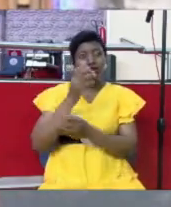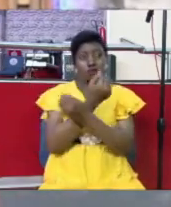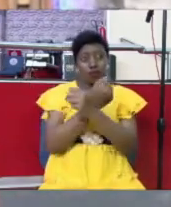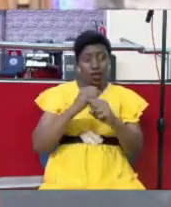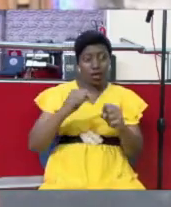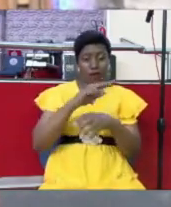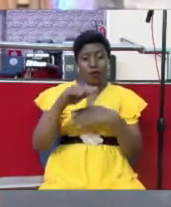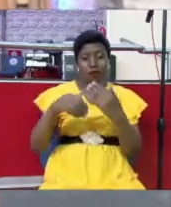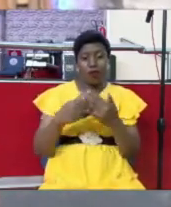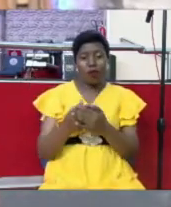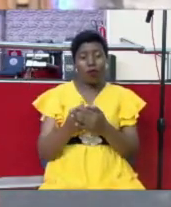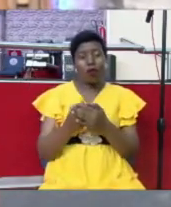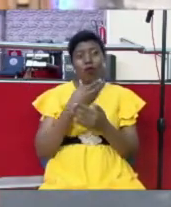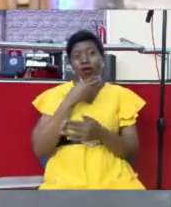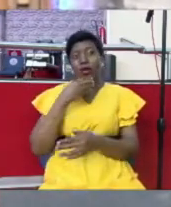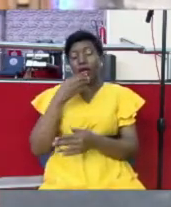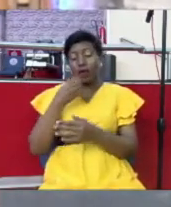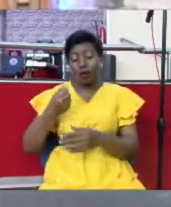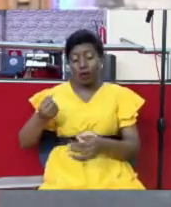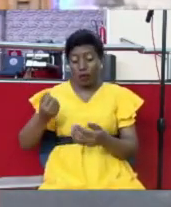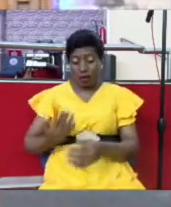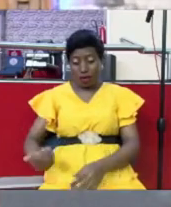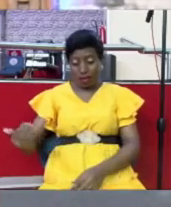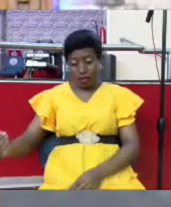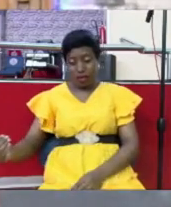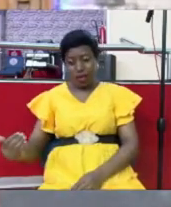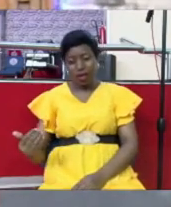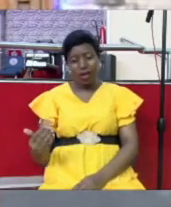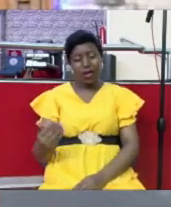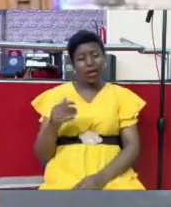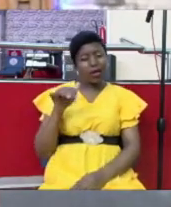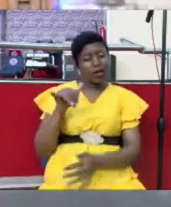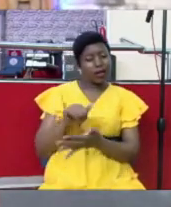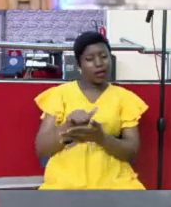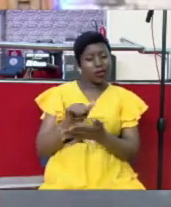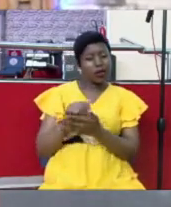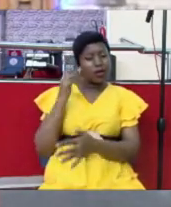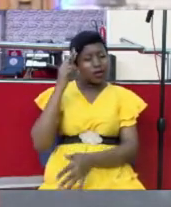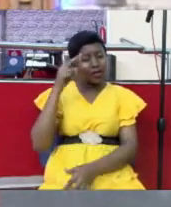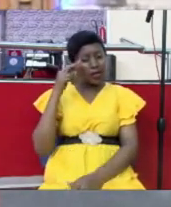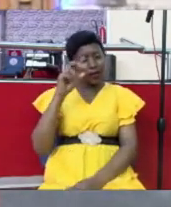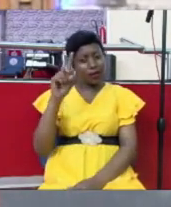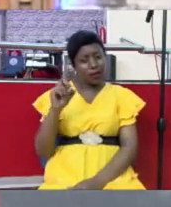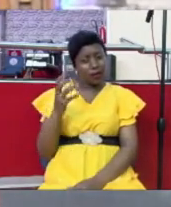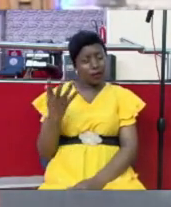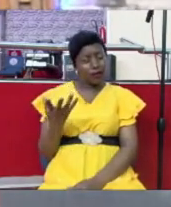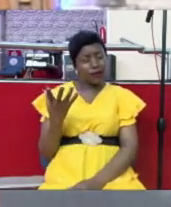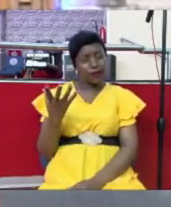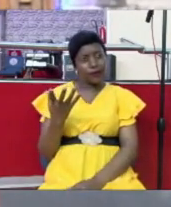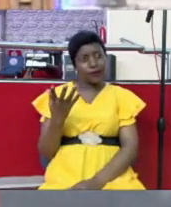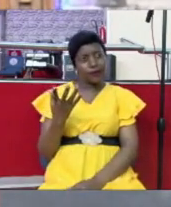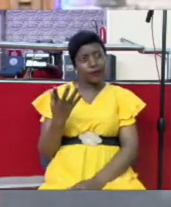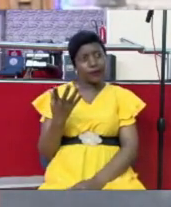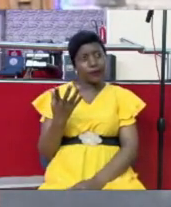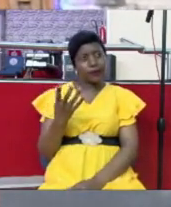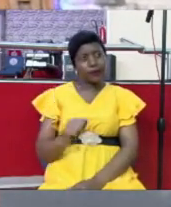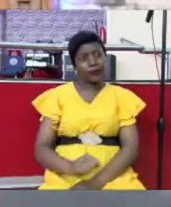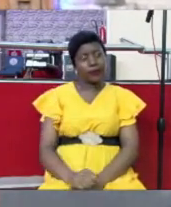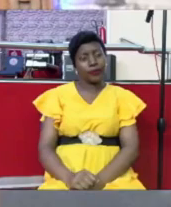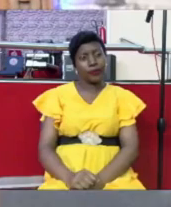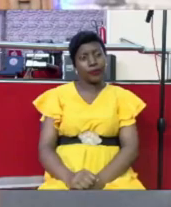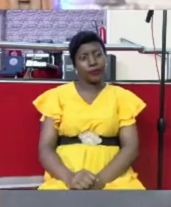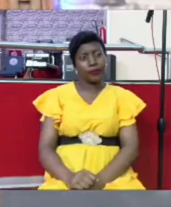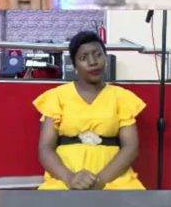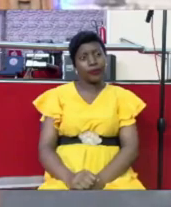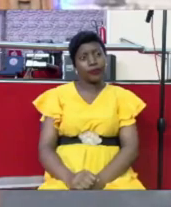wetu wanapotea katika pombe, katika umalaya na mambo mengine, je, na tunataka kuinua nafasi ambayo